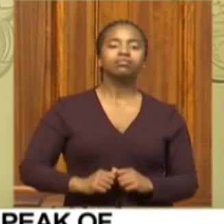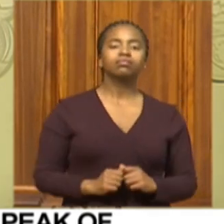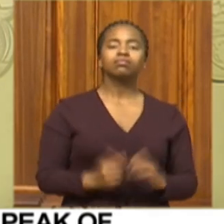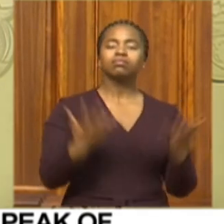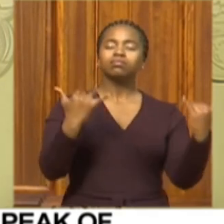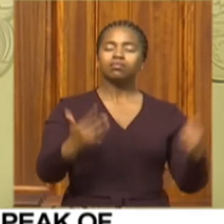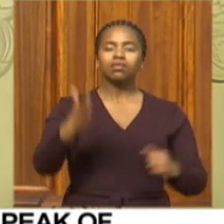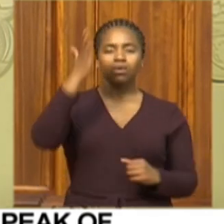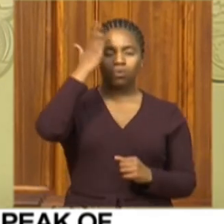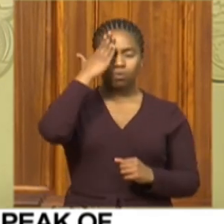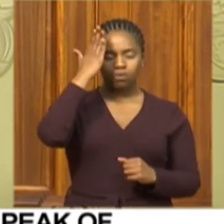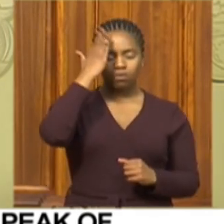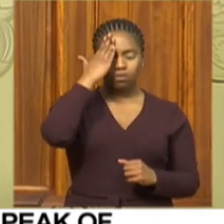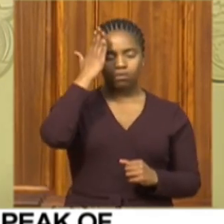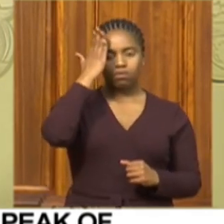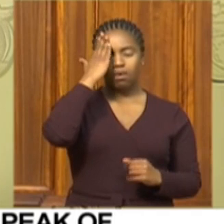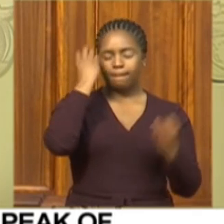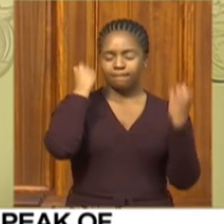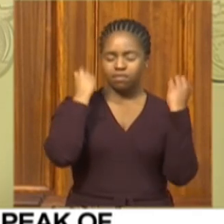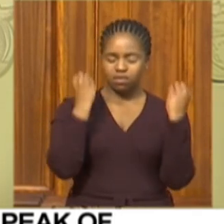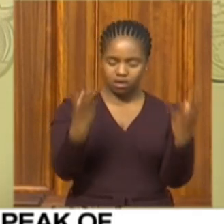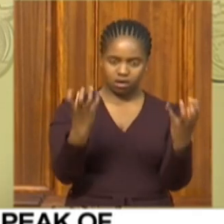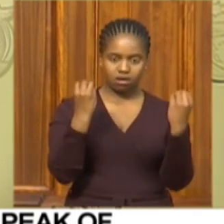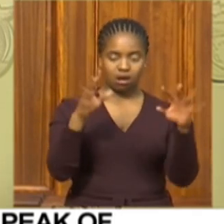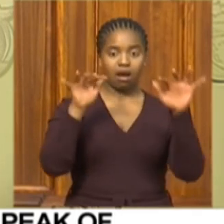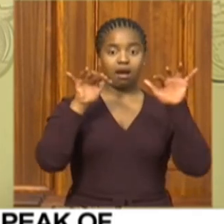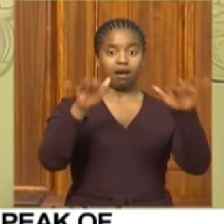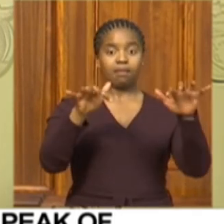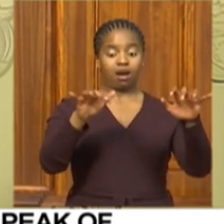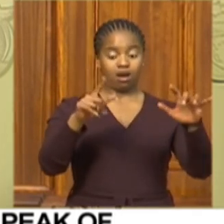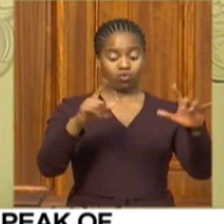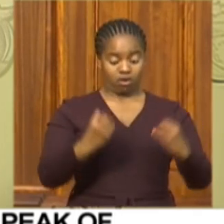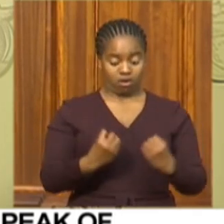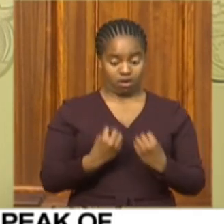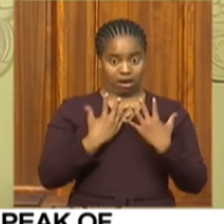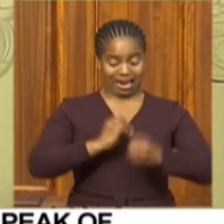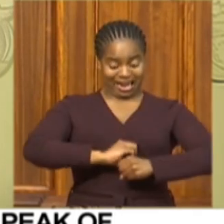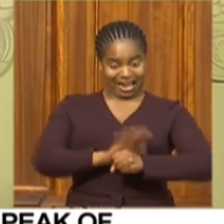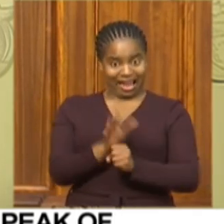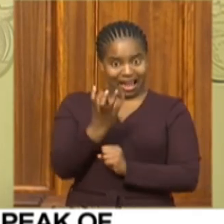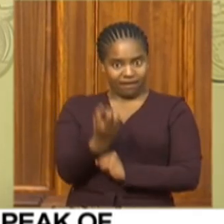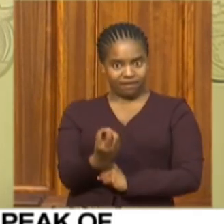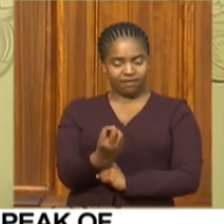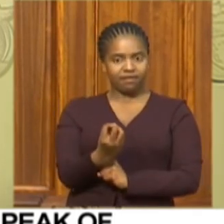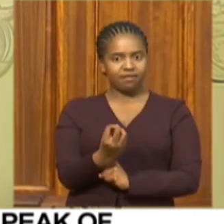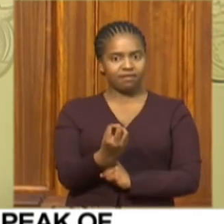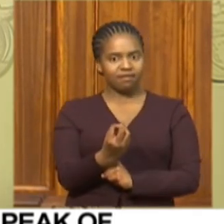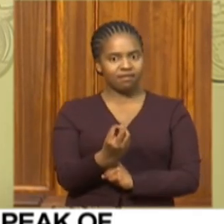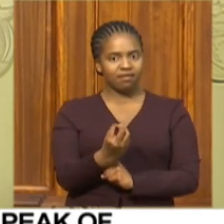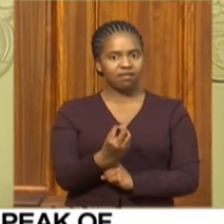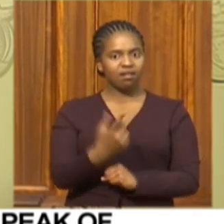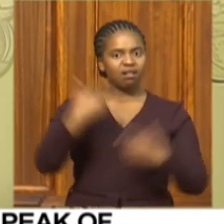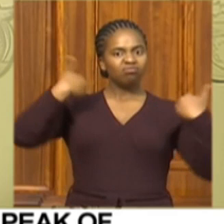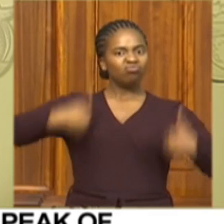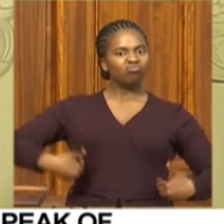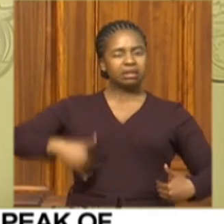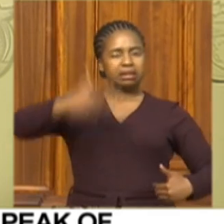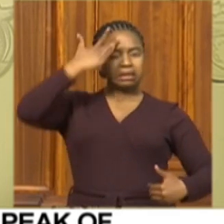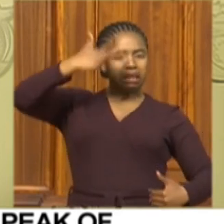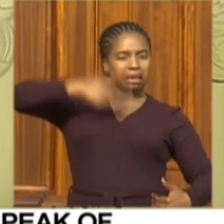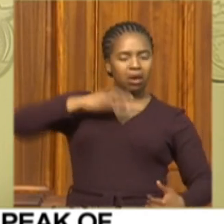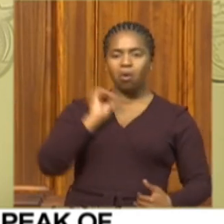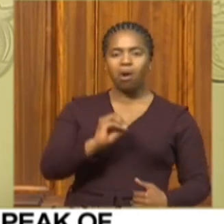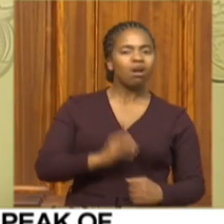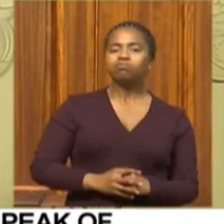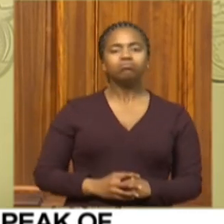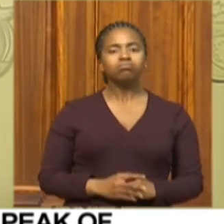large proportion of people who are infected with the virus do not show the symptoms